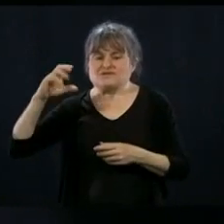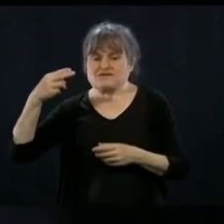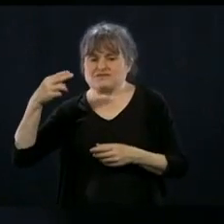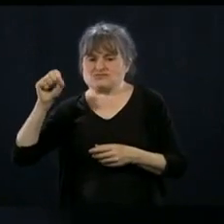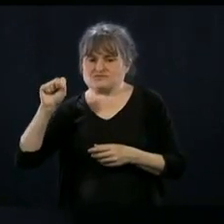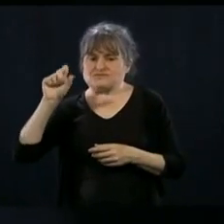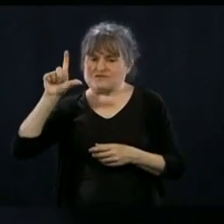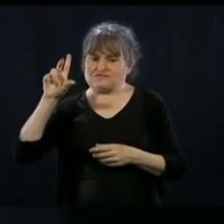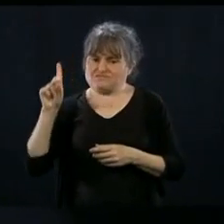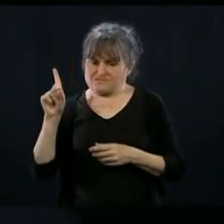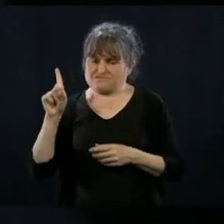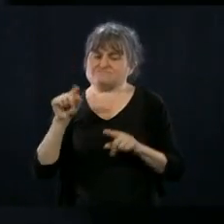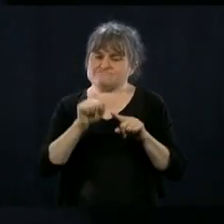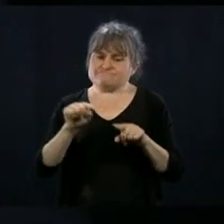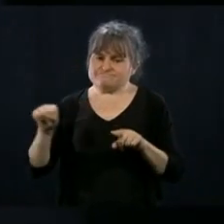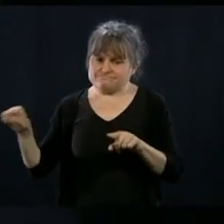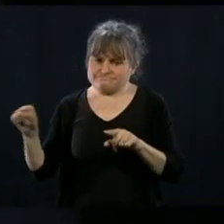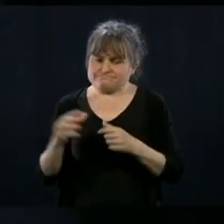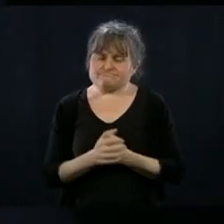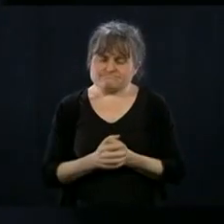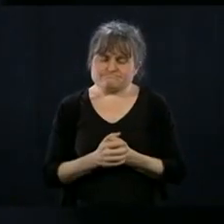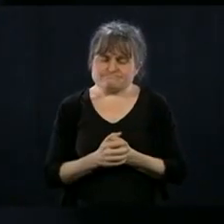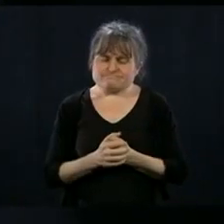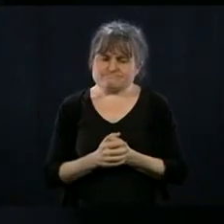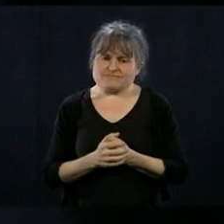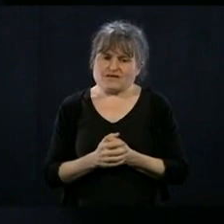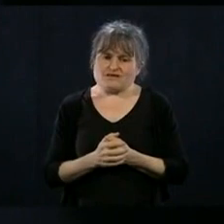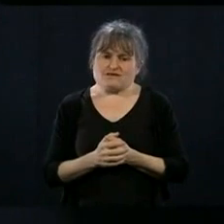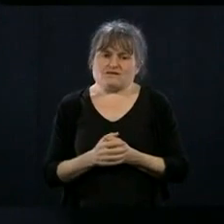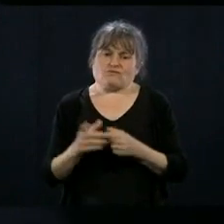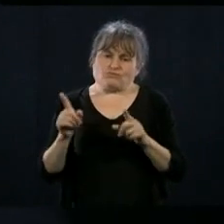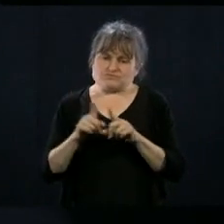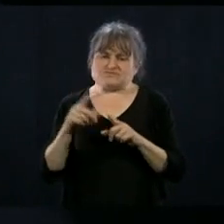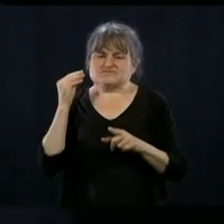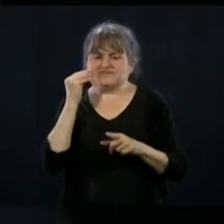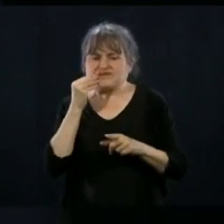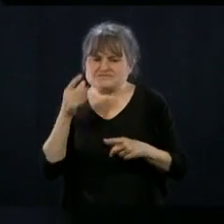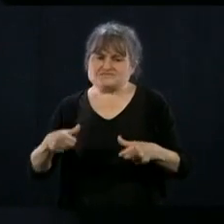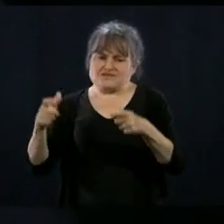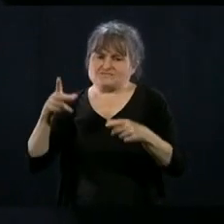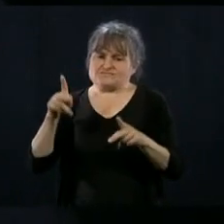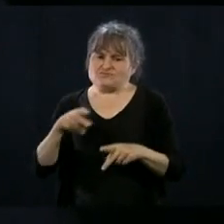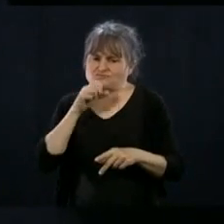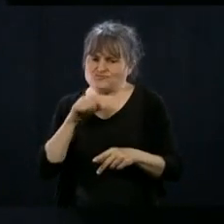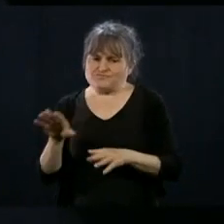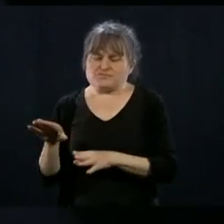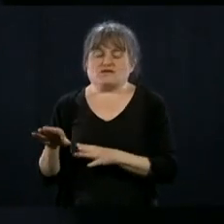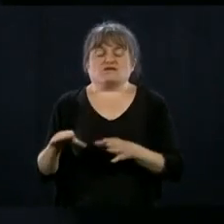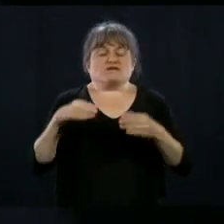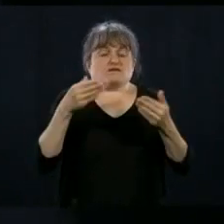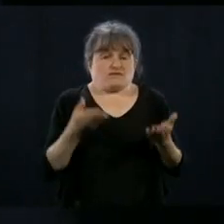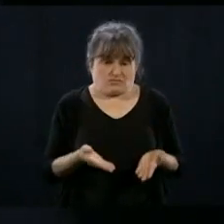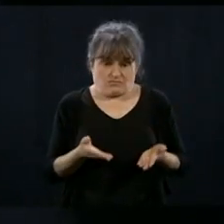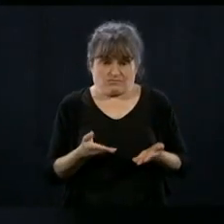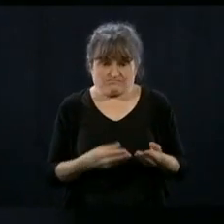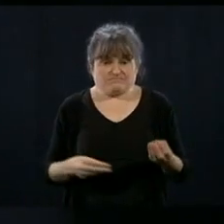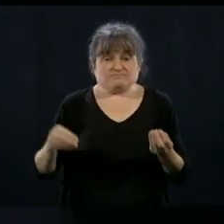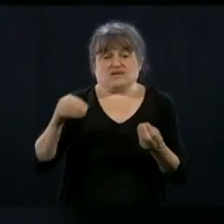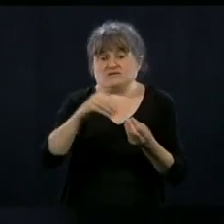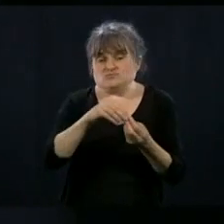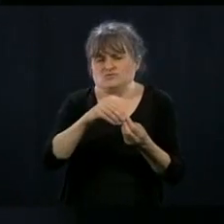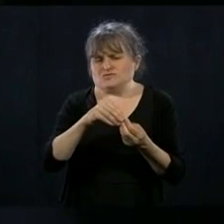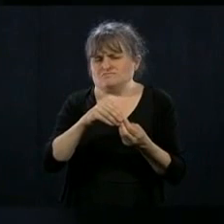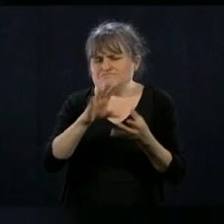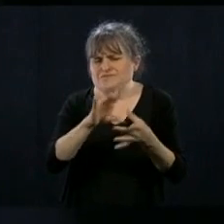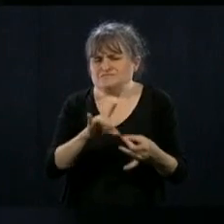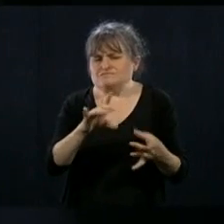in the case of residences and CHSLDs, which also brings me to another clarification, because I'm still reading a lot of articles